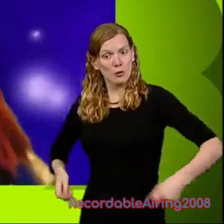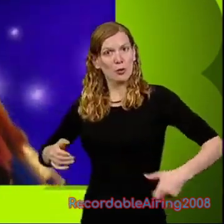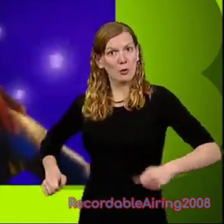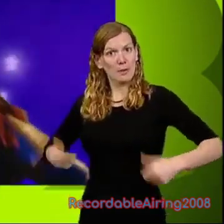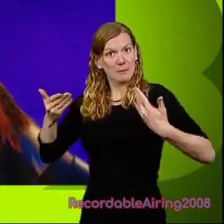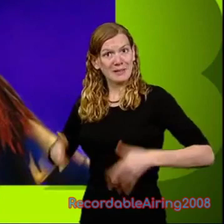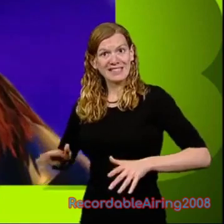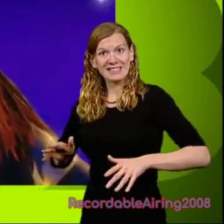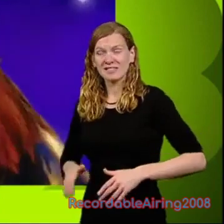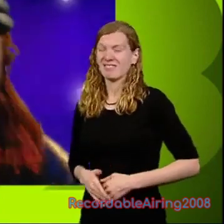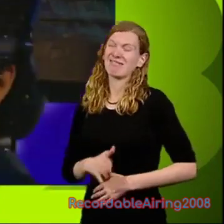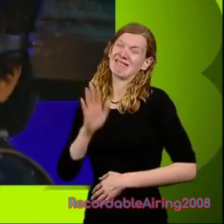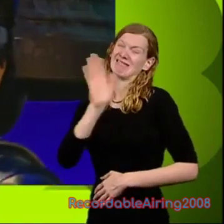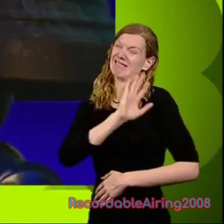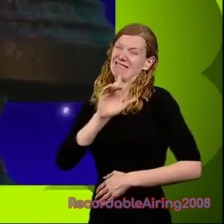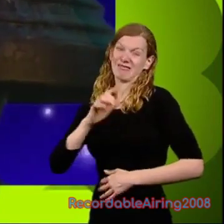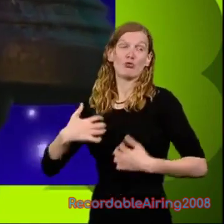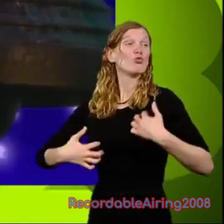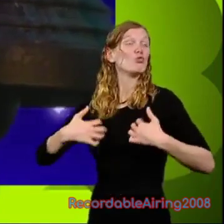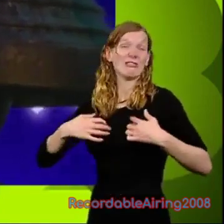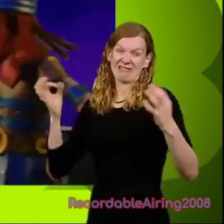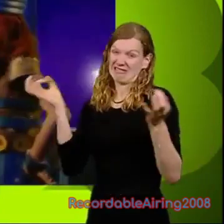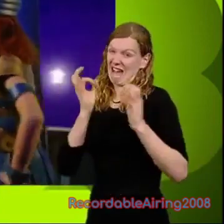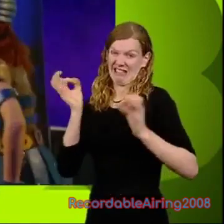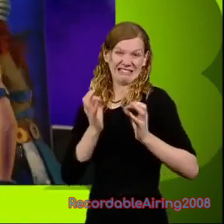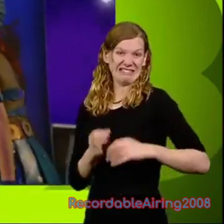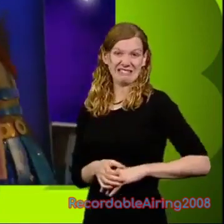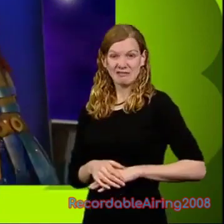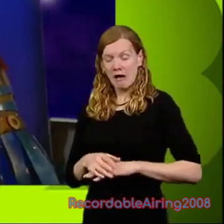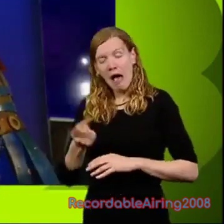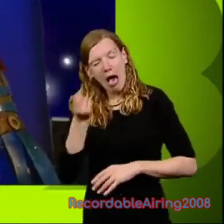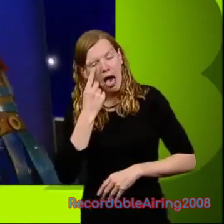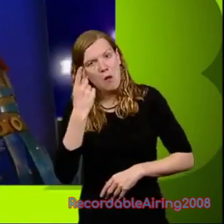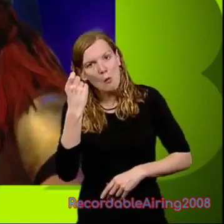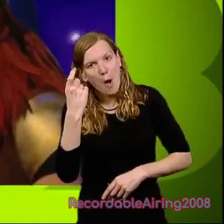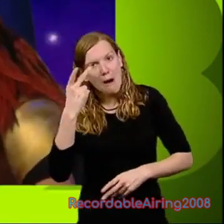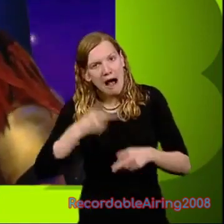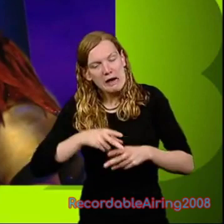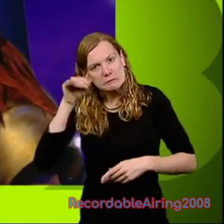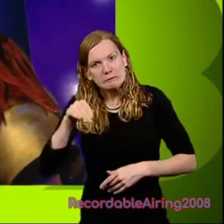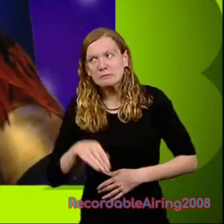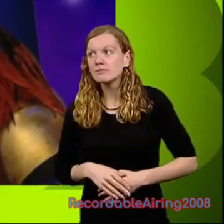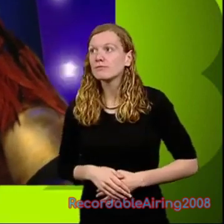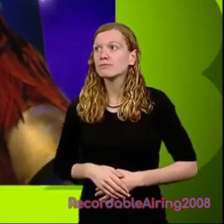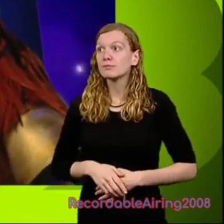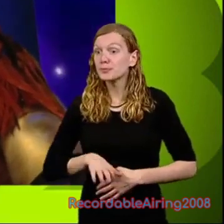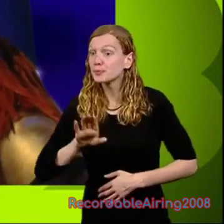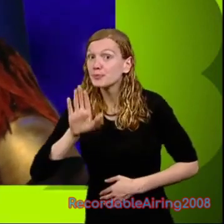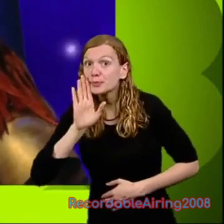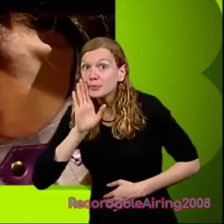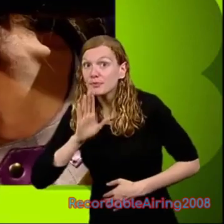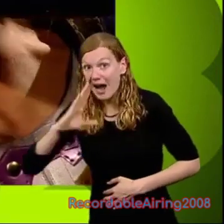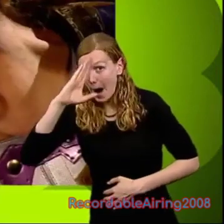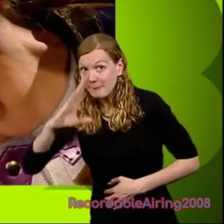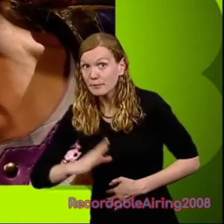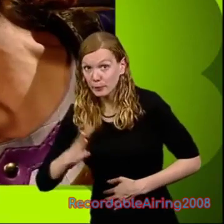a hopeless case. Well, let's try him one more time. Captain Deidre, about these hula hoops. You're going